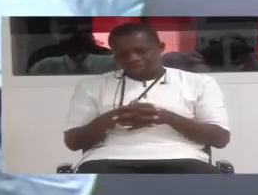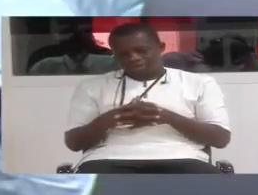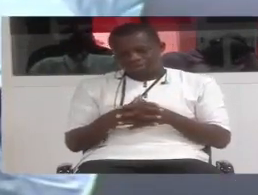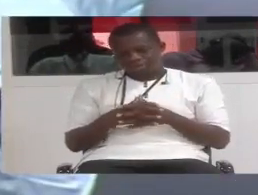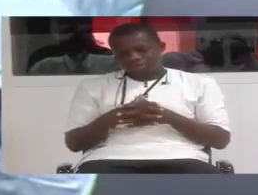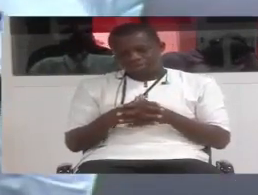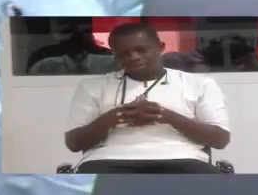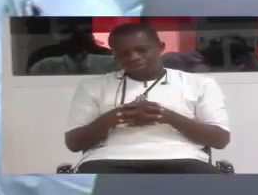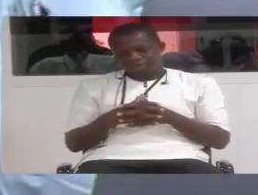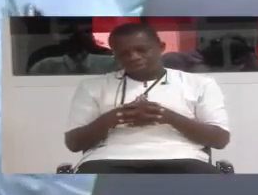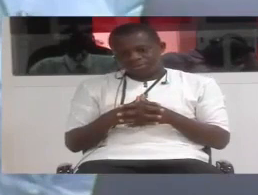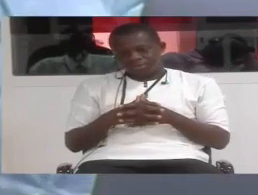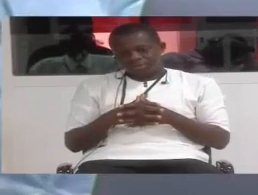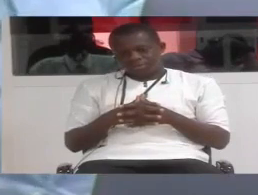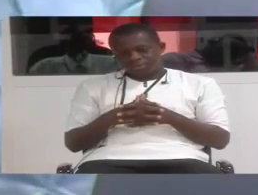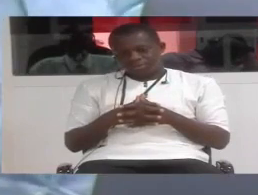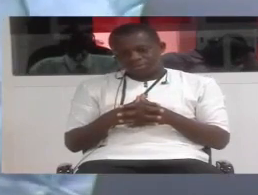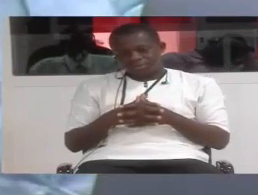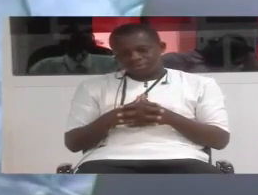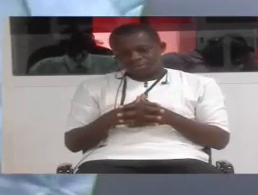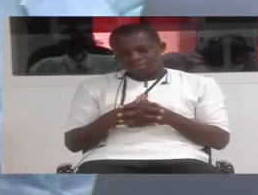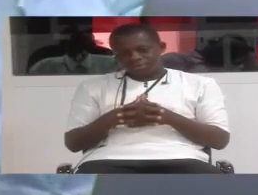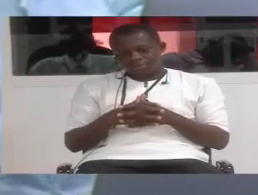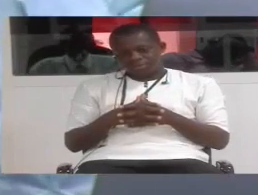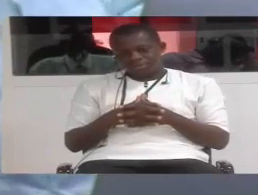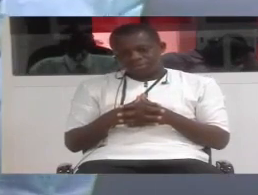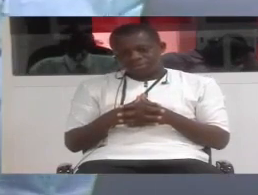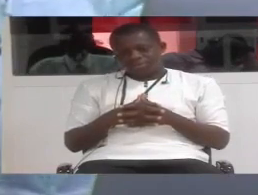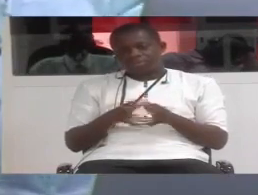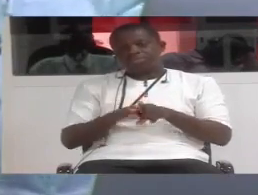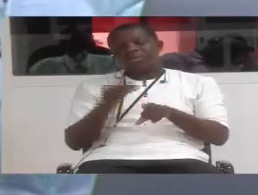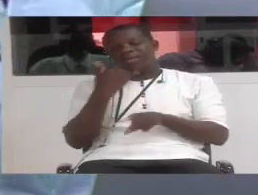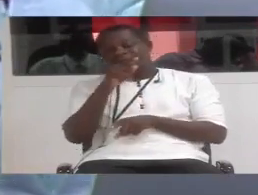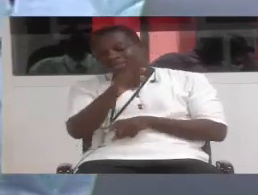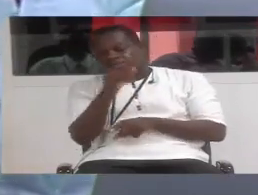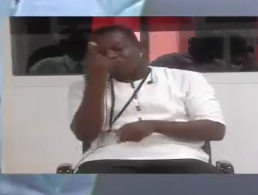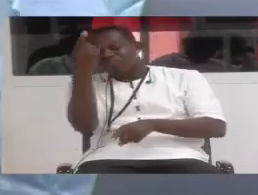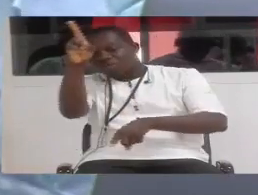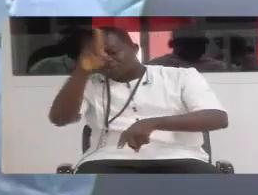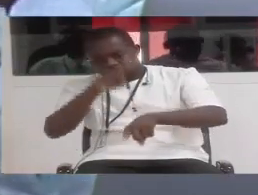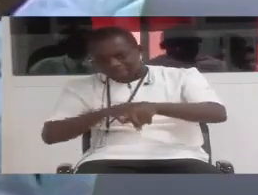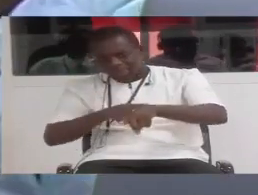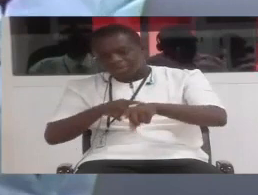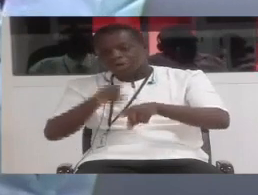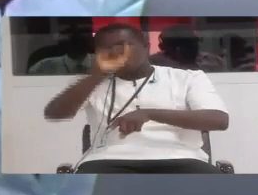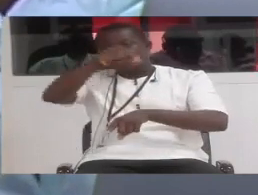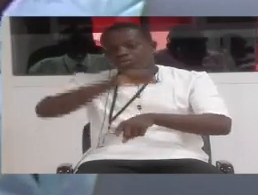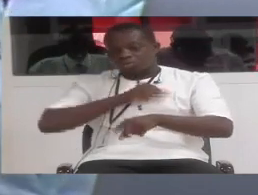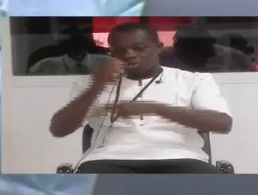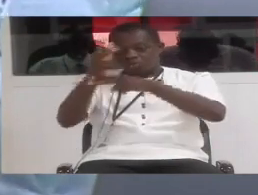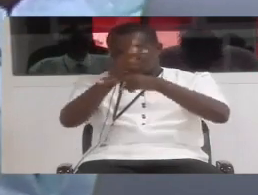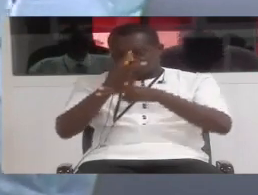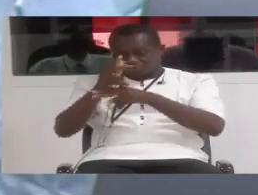were passing the directives. Was that the first time in which your patrol